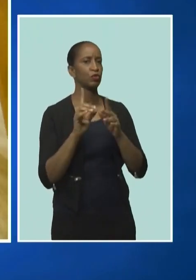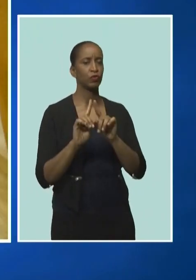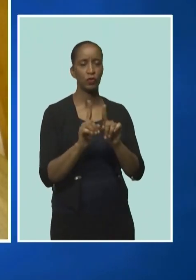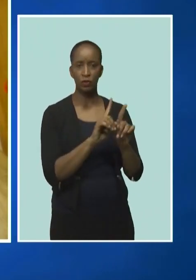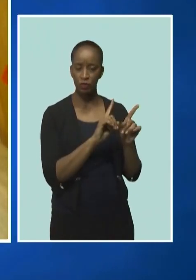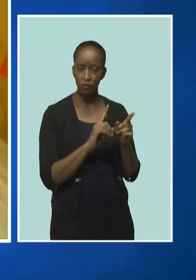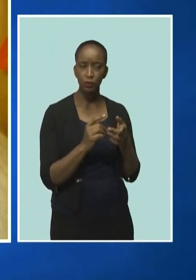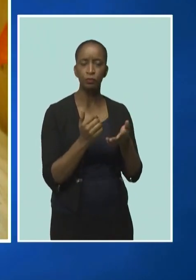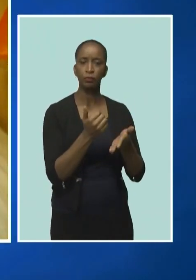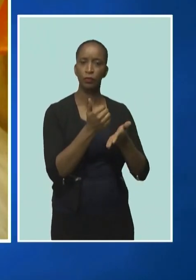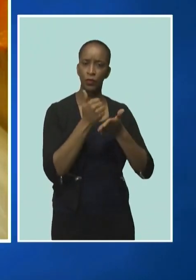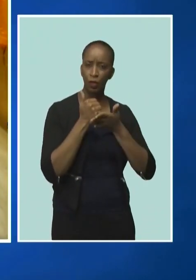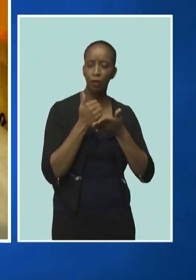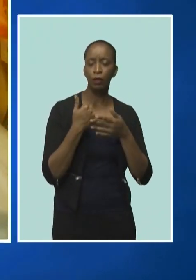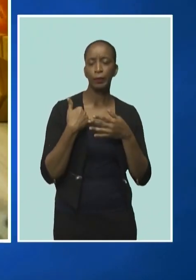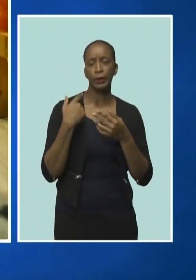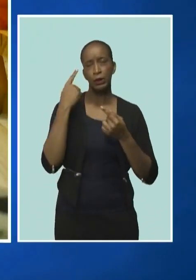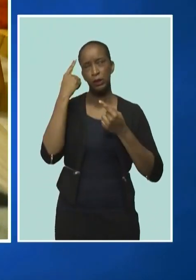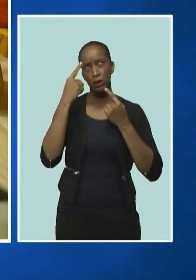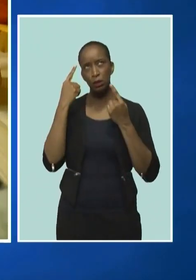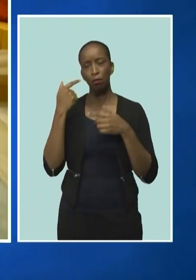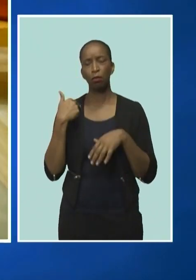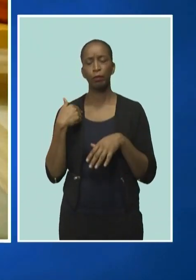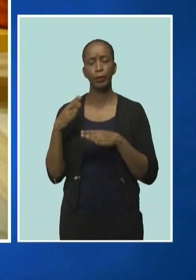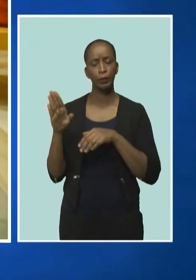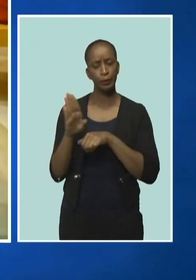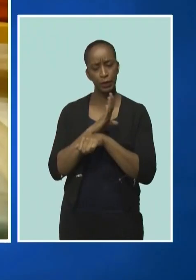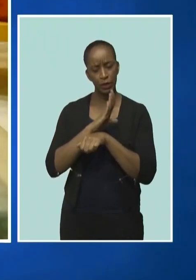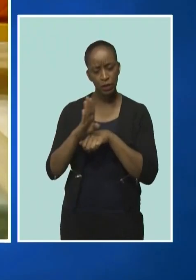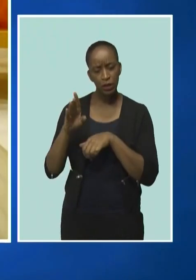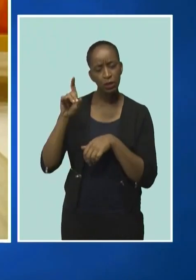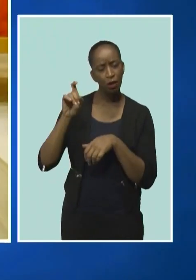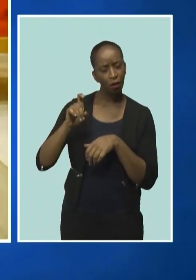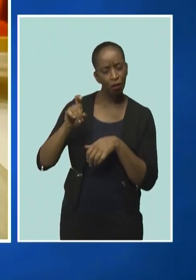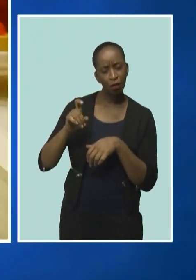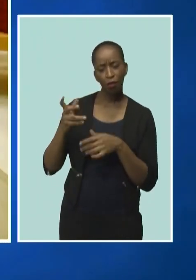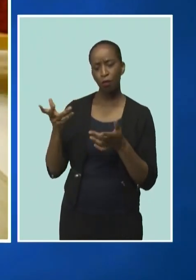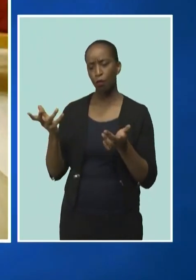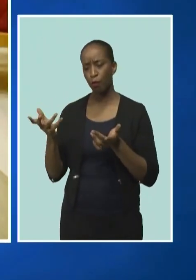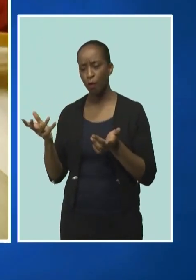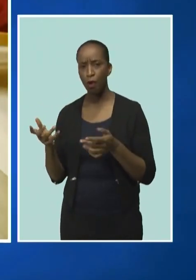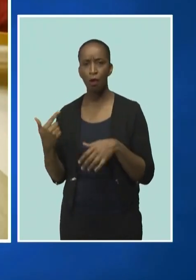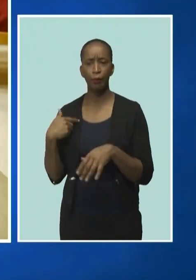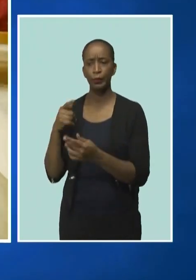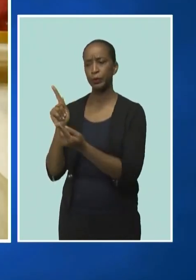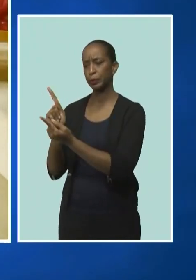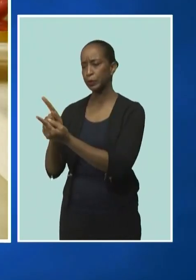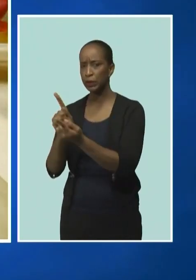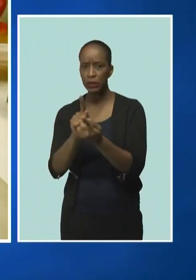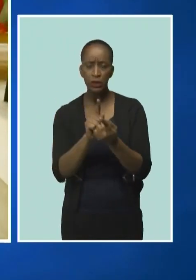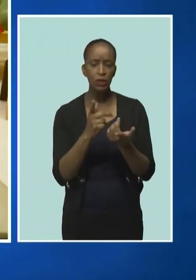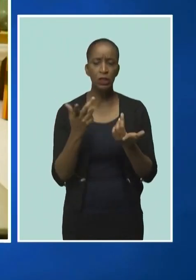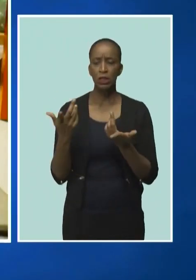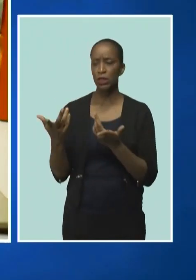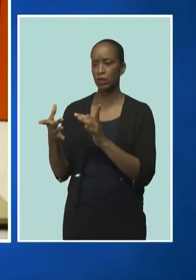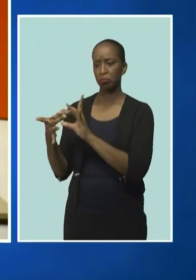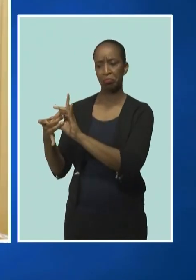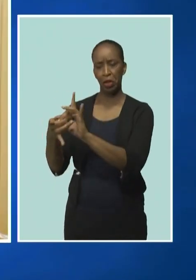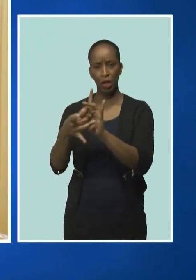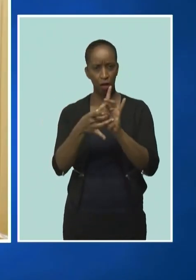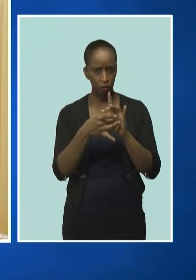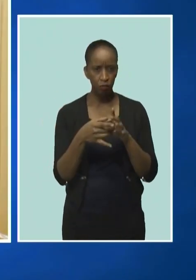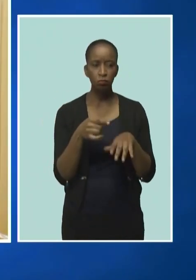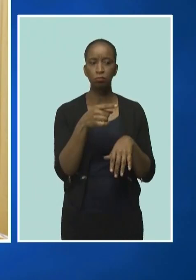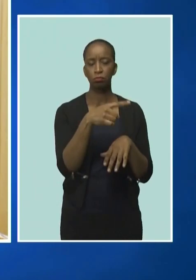tailored how you think about setting up business, where you go, what you do, who you speak to, who you need to network, that kind of thing. So